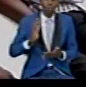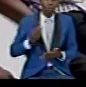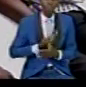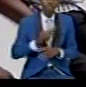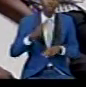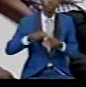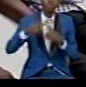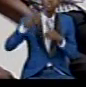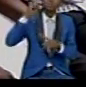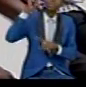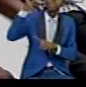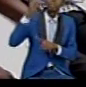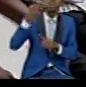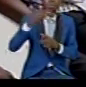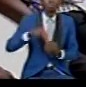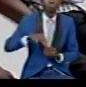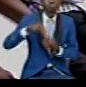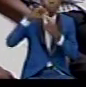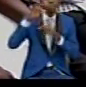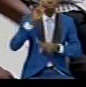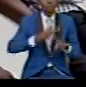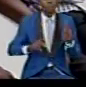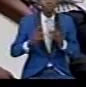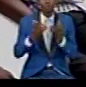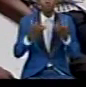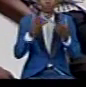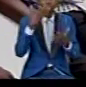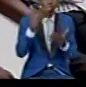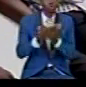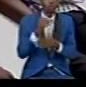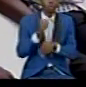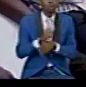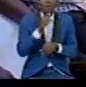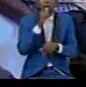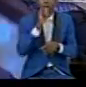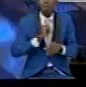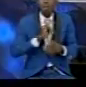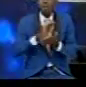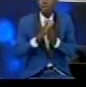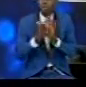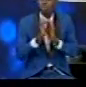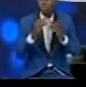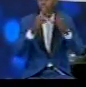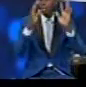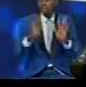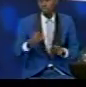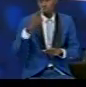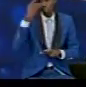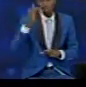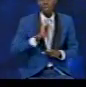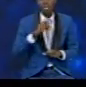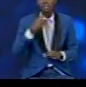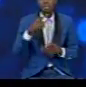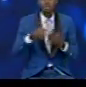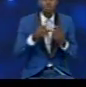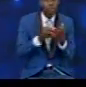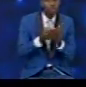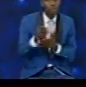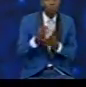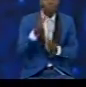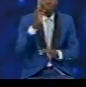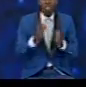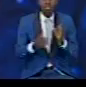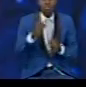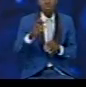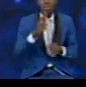peculiar people zealous of good works? Am I become your enemy because I tell you that if you are indolent, if you are